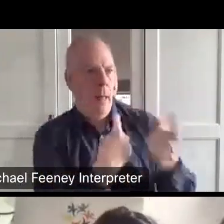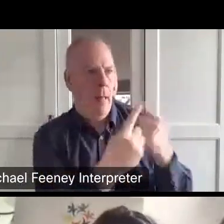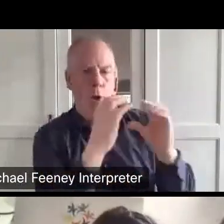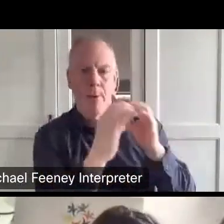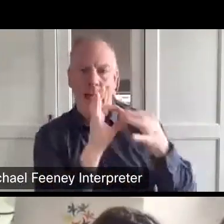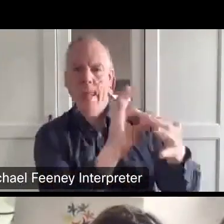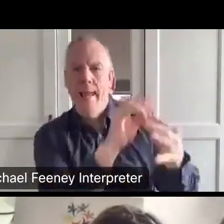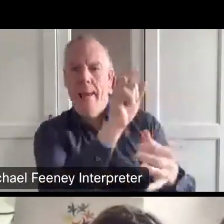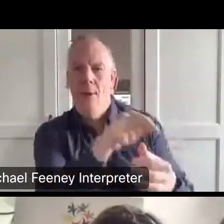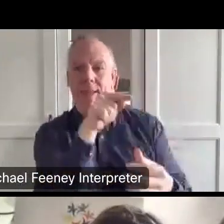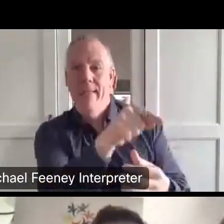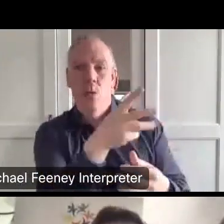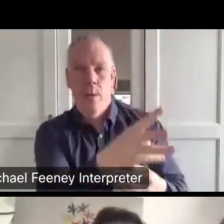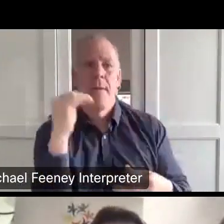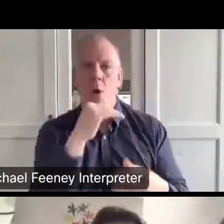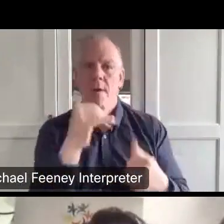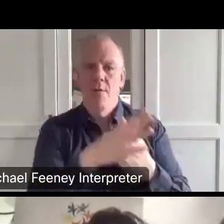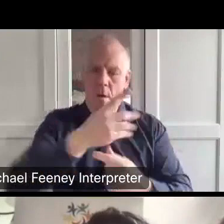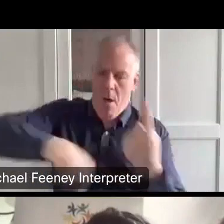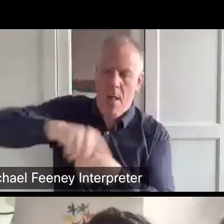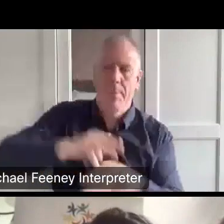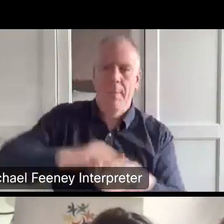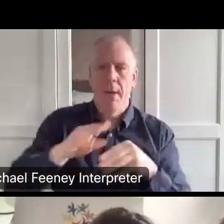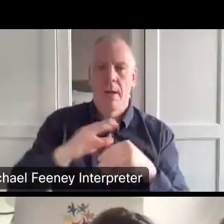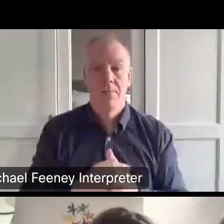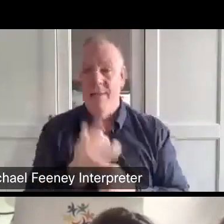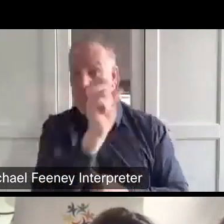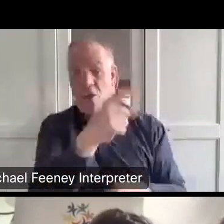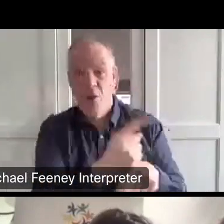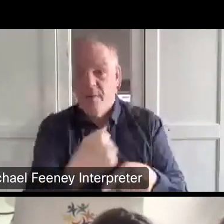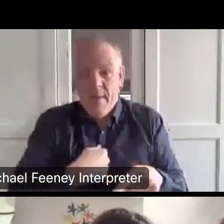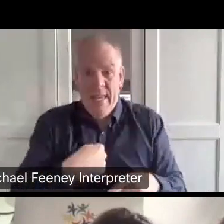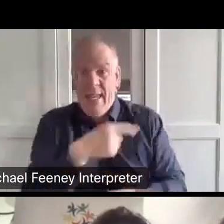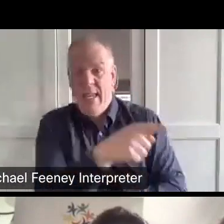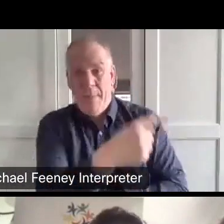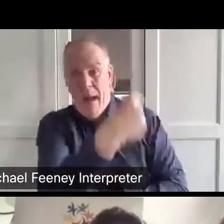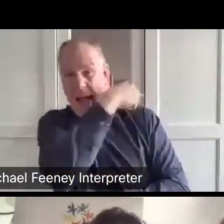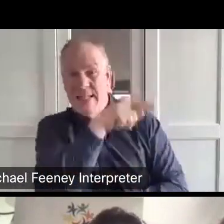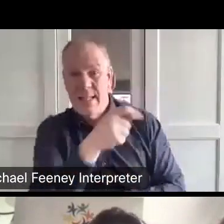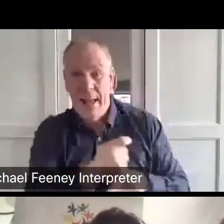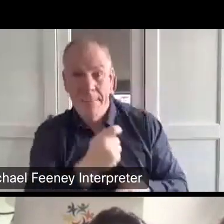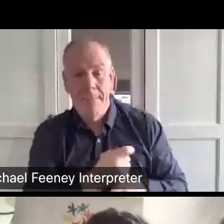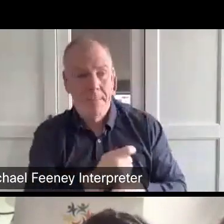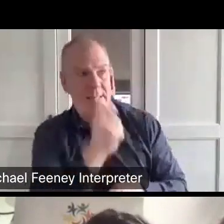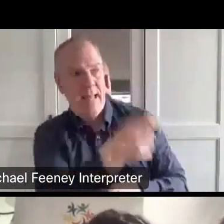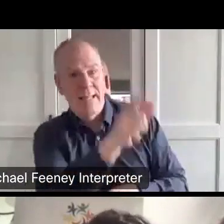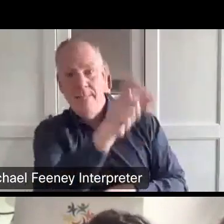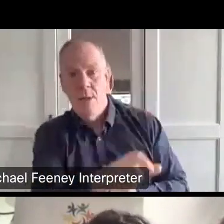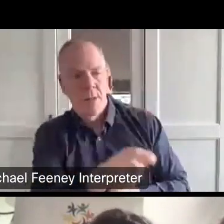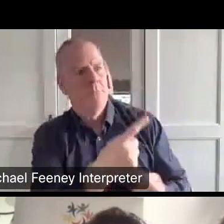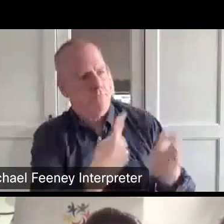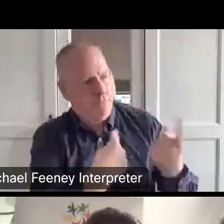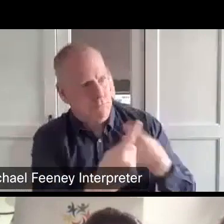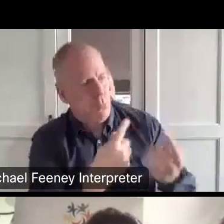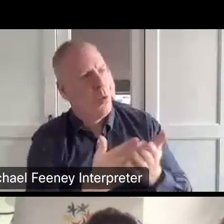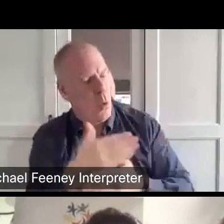is going to be so important for people. If I'd had a link person from day one, a designated person, they would have talked me through.